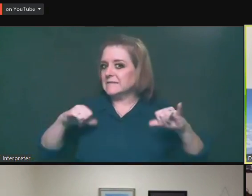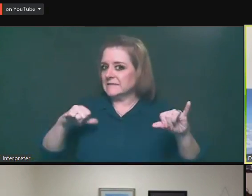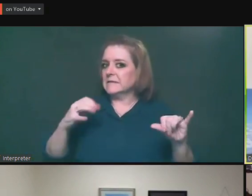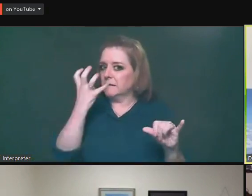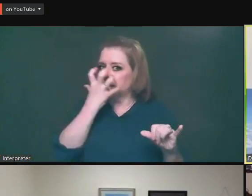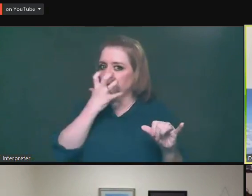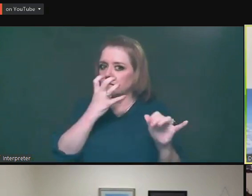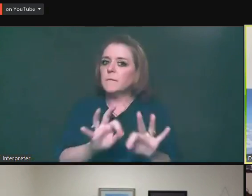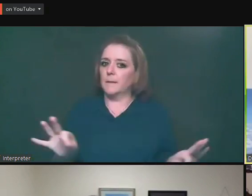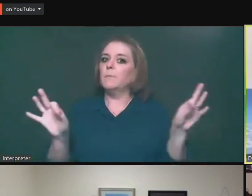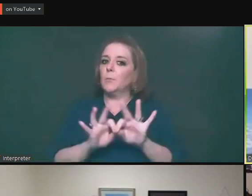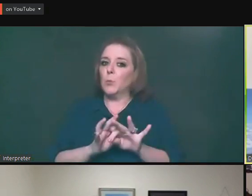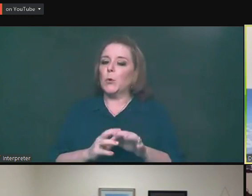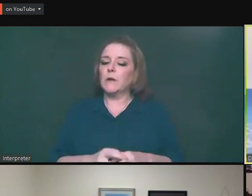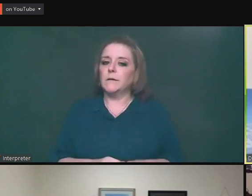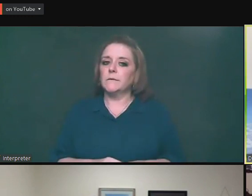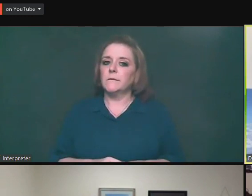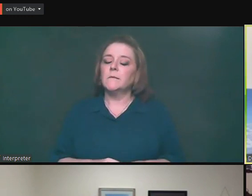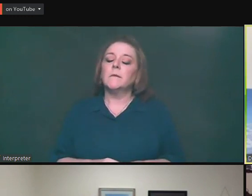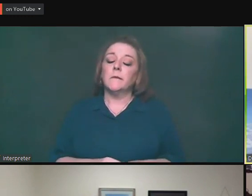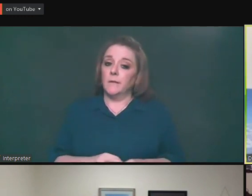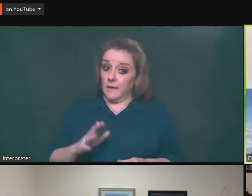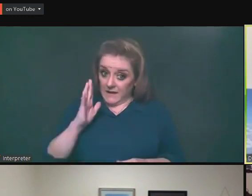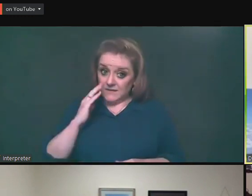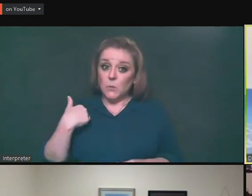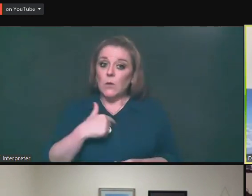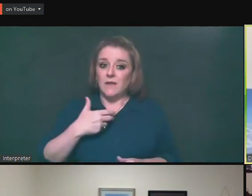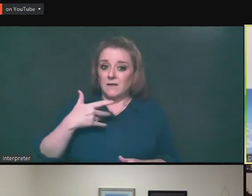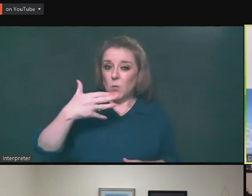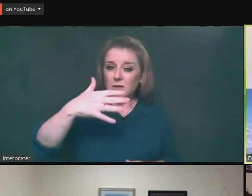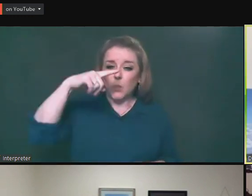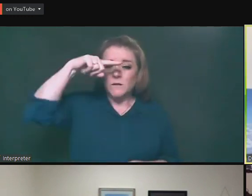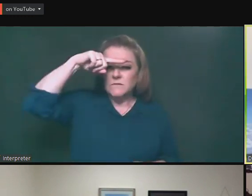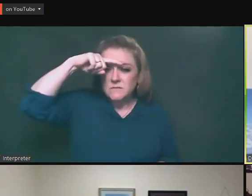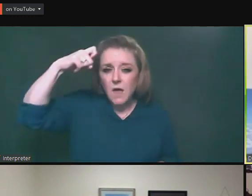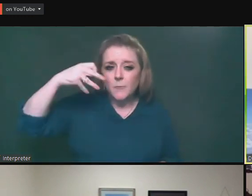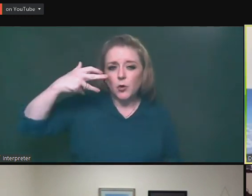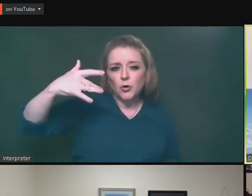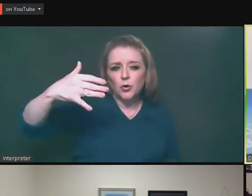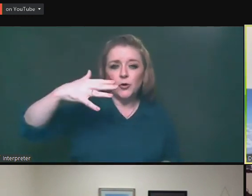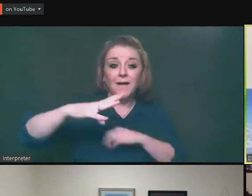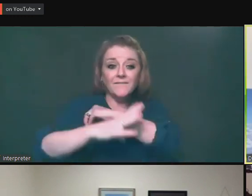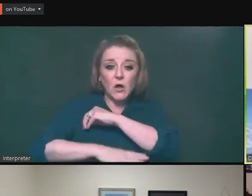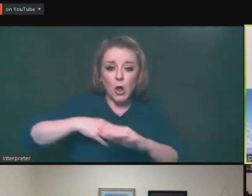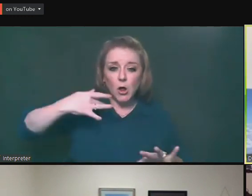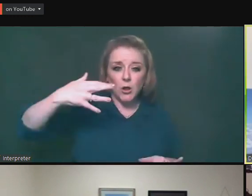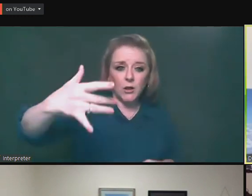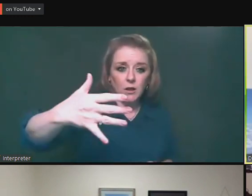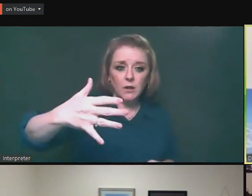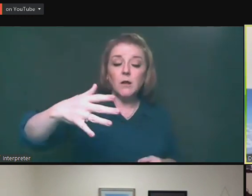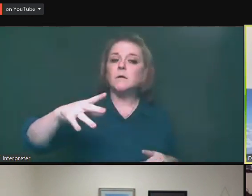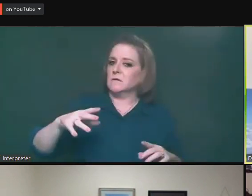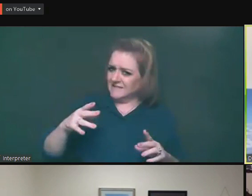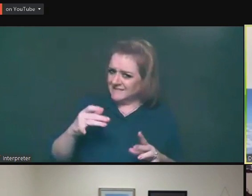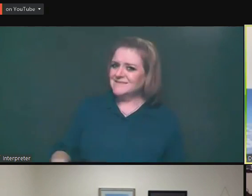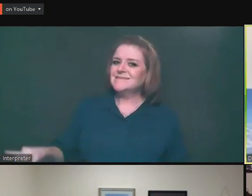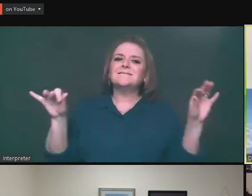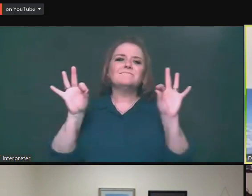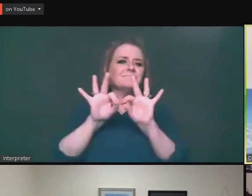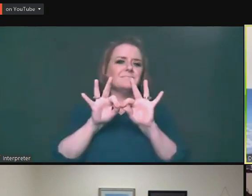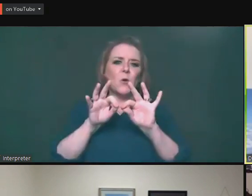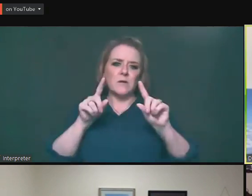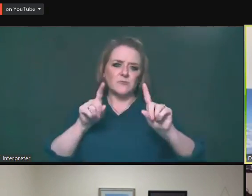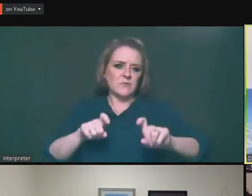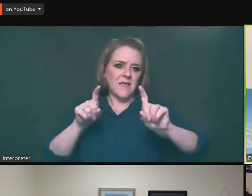important. And it will be important as we go through the summer and into the fall. And so our messaging around testing is in no